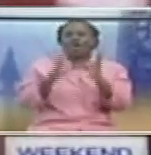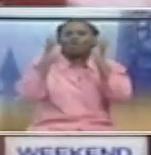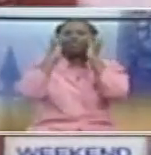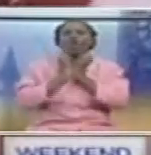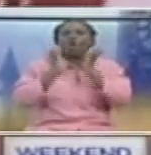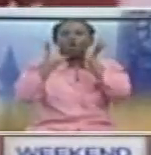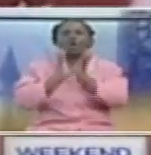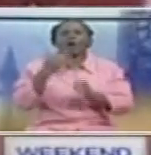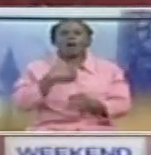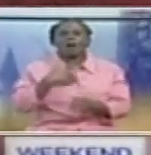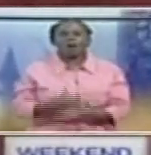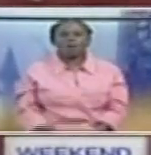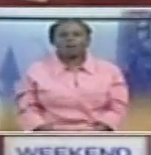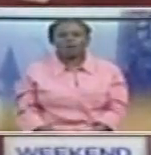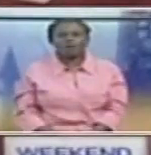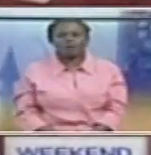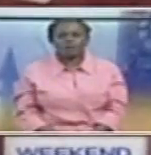Drogo.